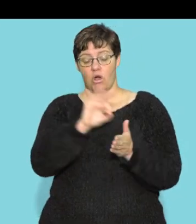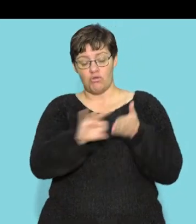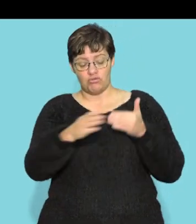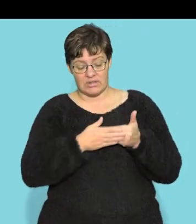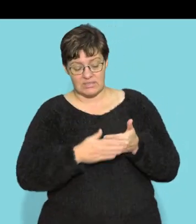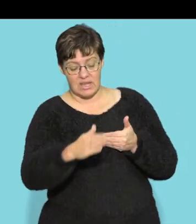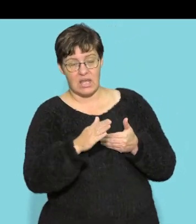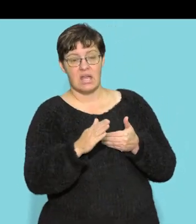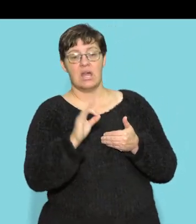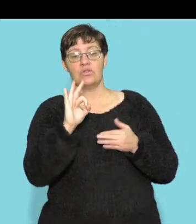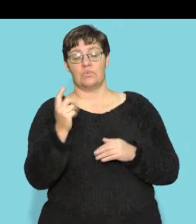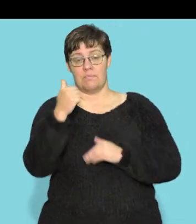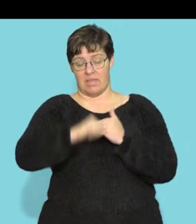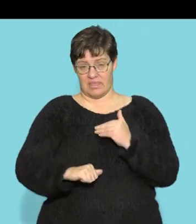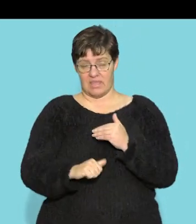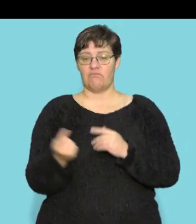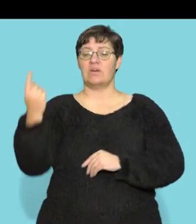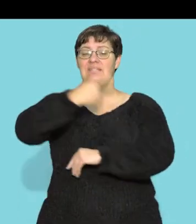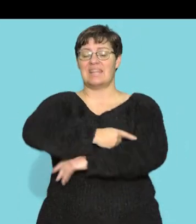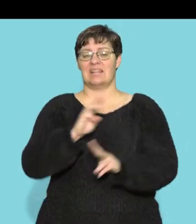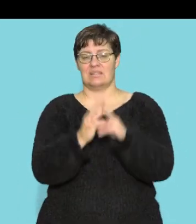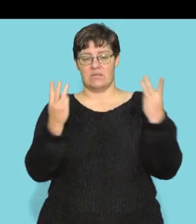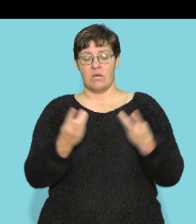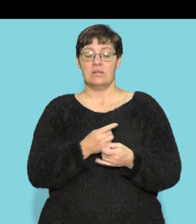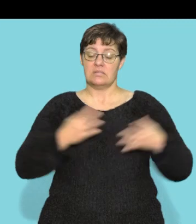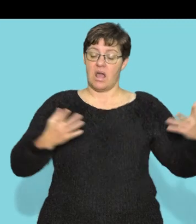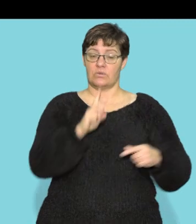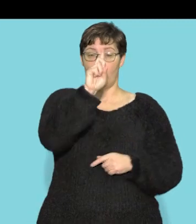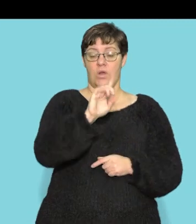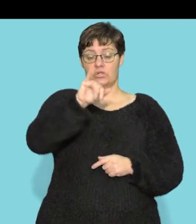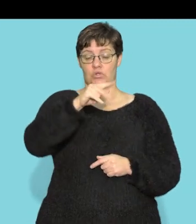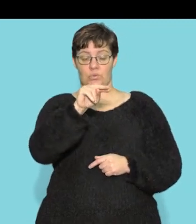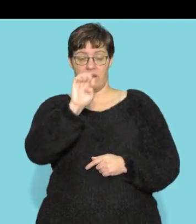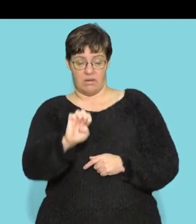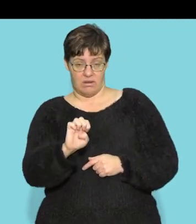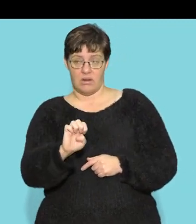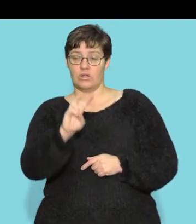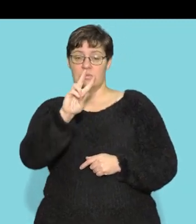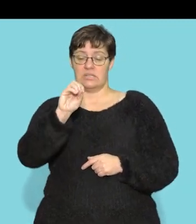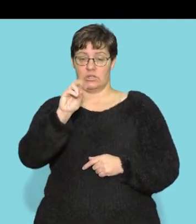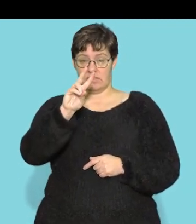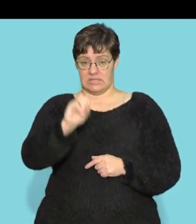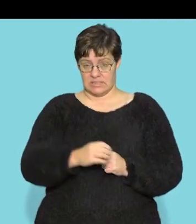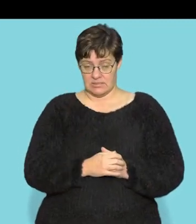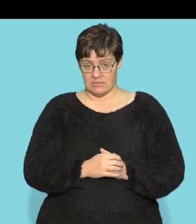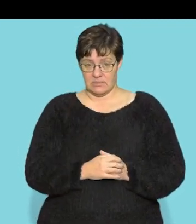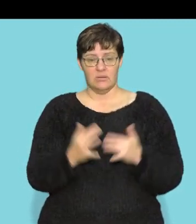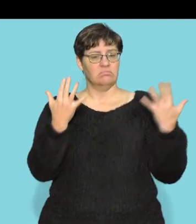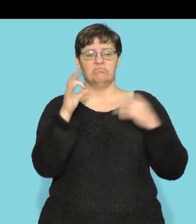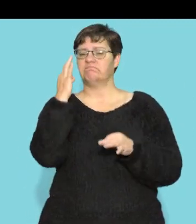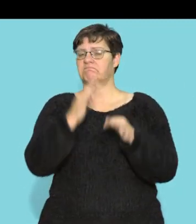a daily dispatch, which commenced on the 1st of June 2020. Right, our calculation is simple. Take